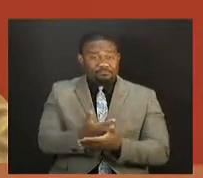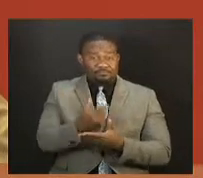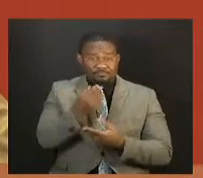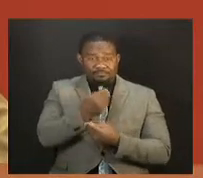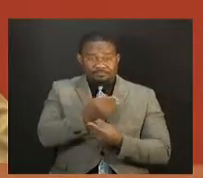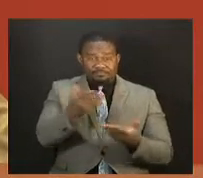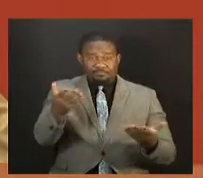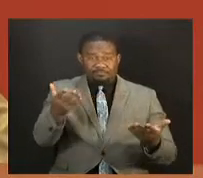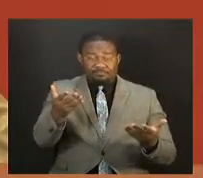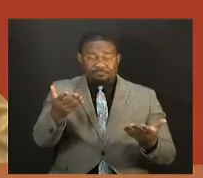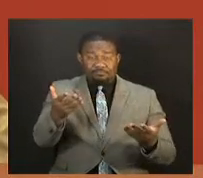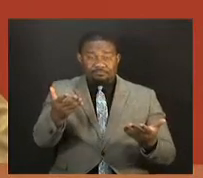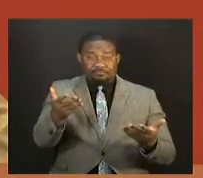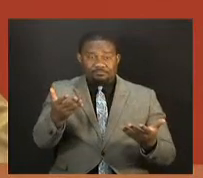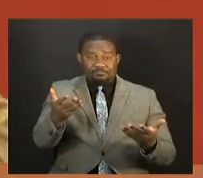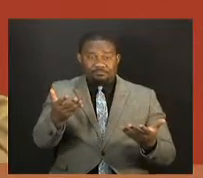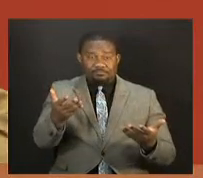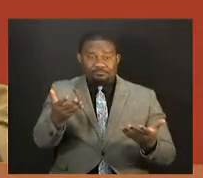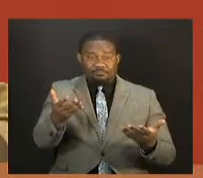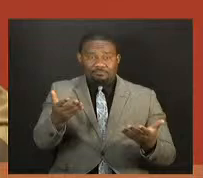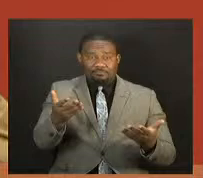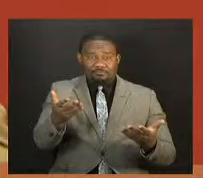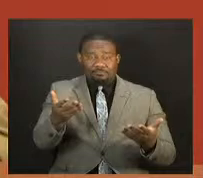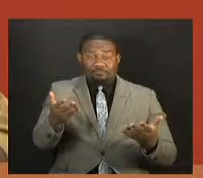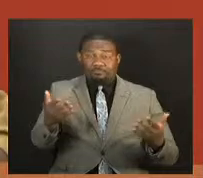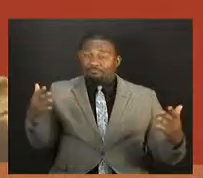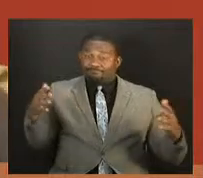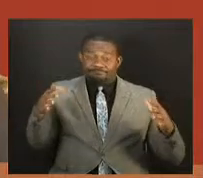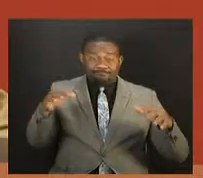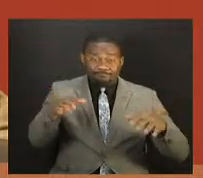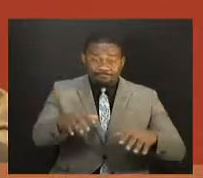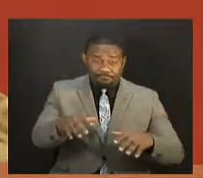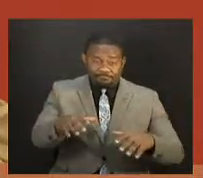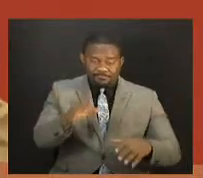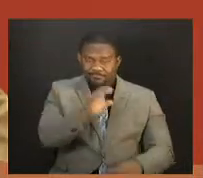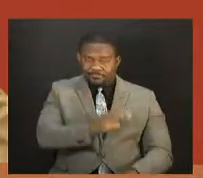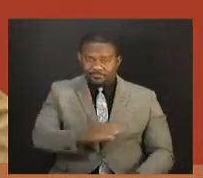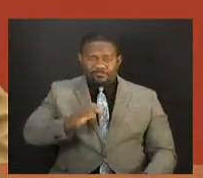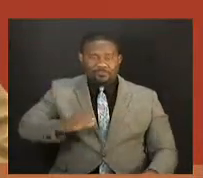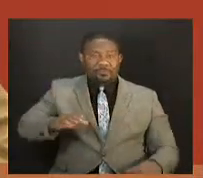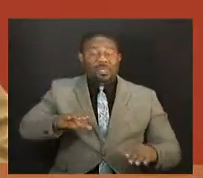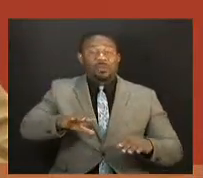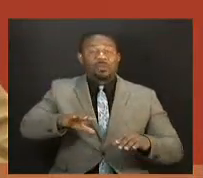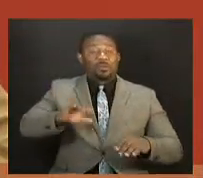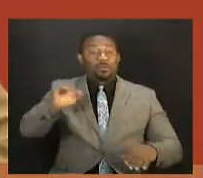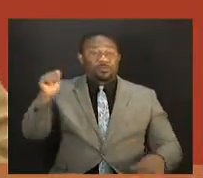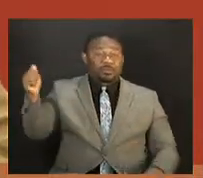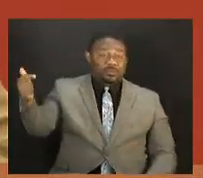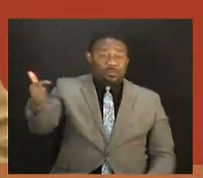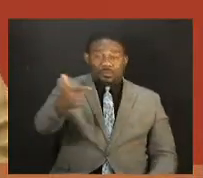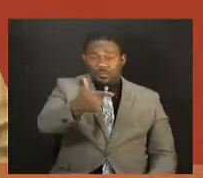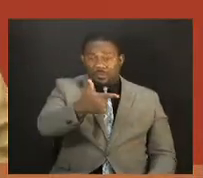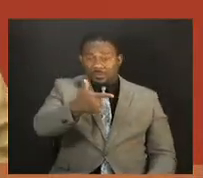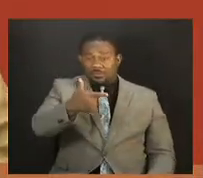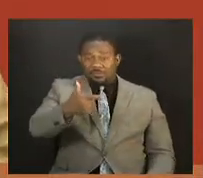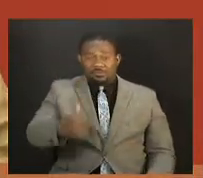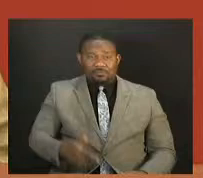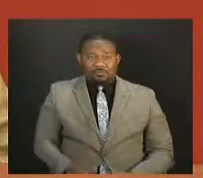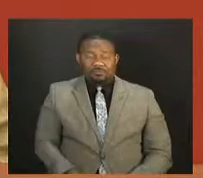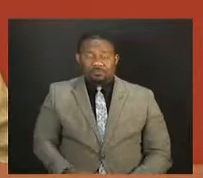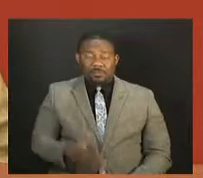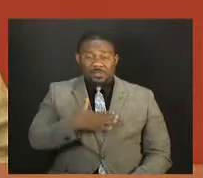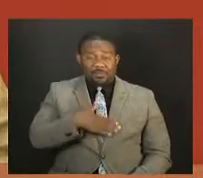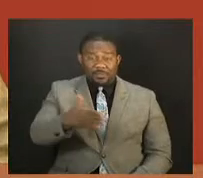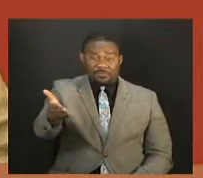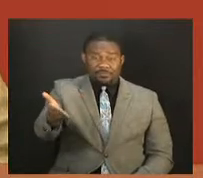House is accordingly constituted into a committee of the whole. Honorable Governor for Bank